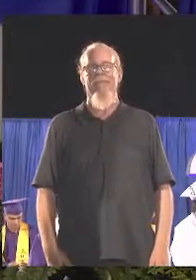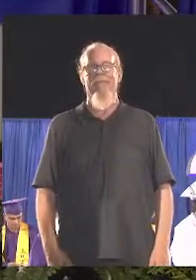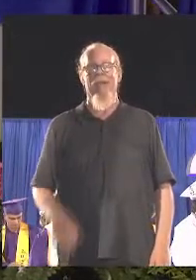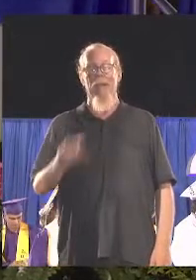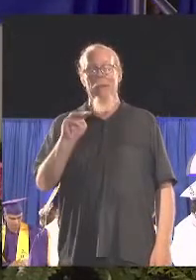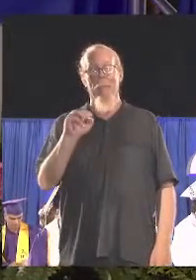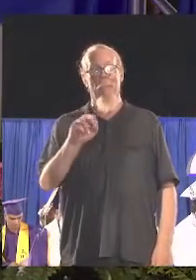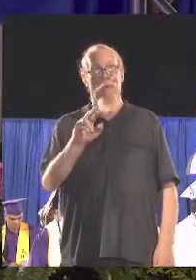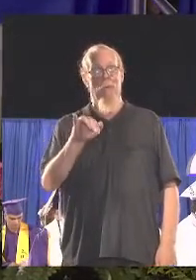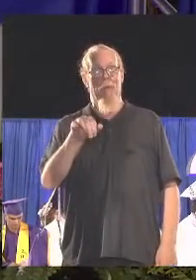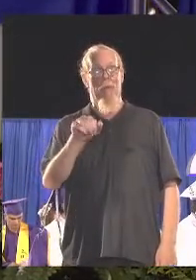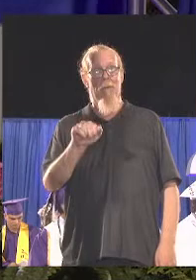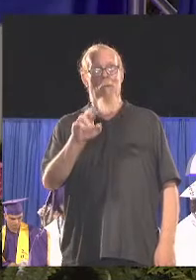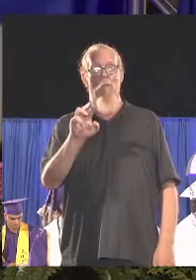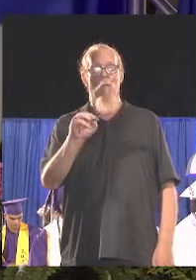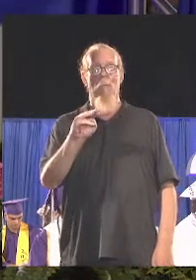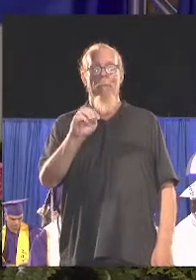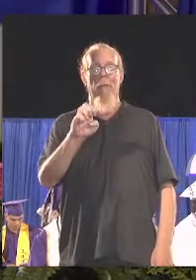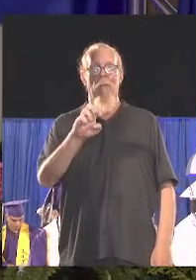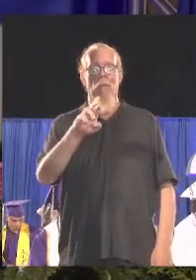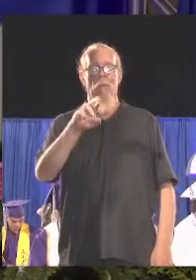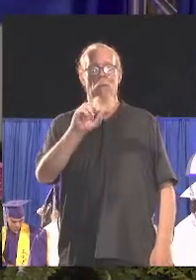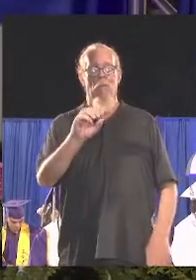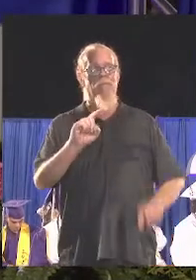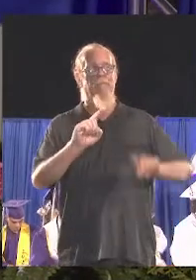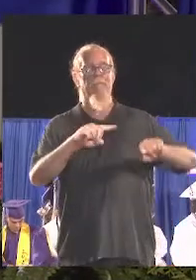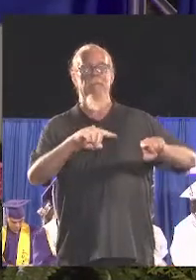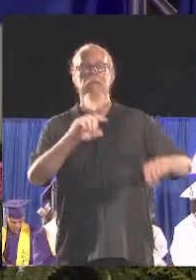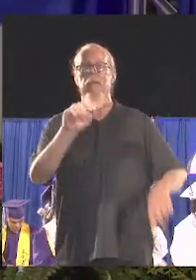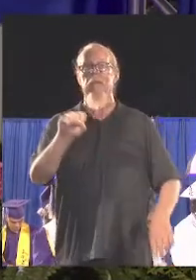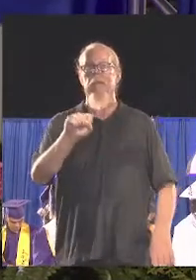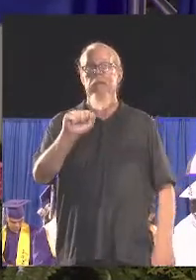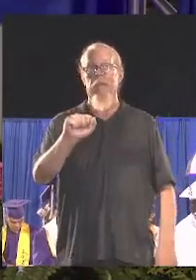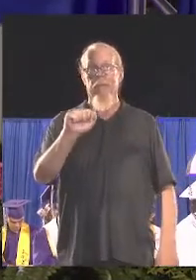Maria V. Romero, San Antonio College.